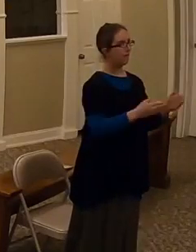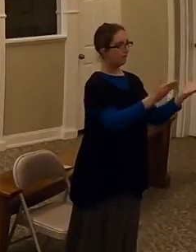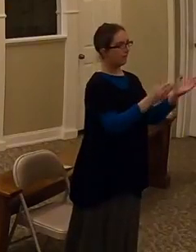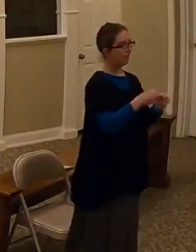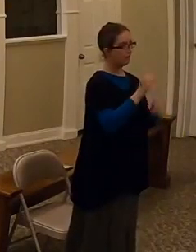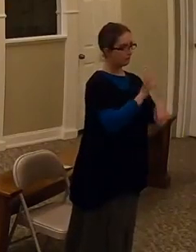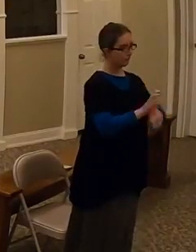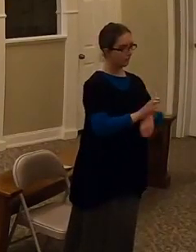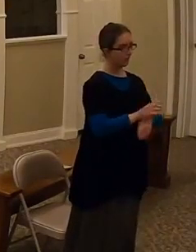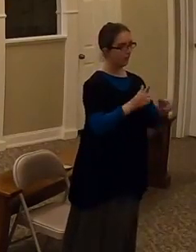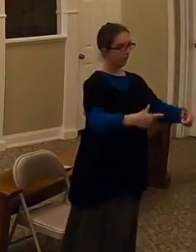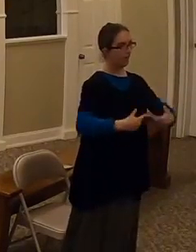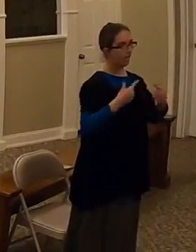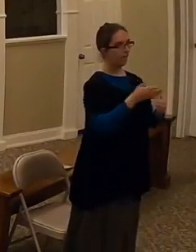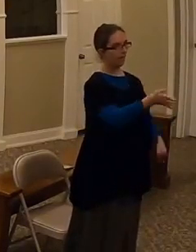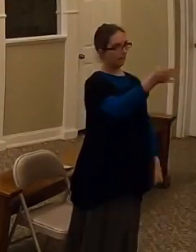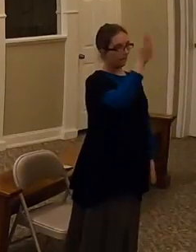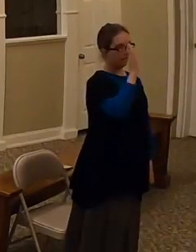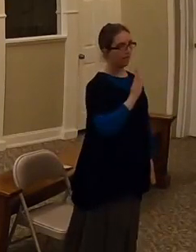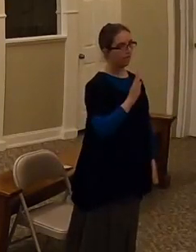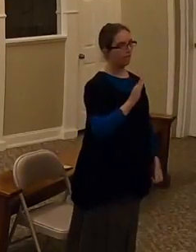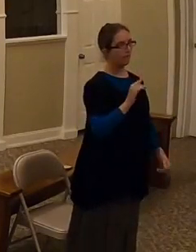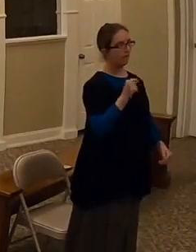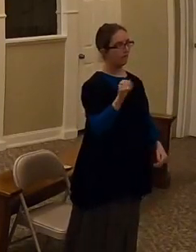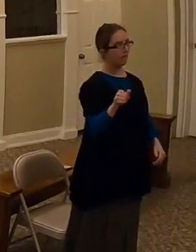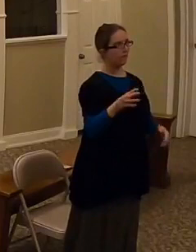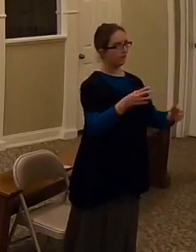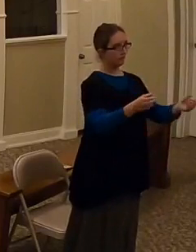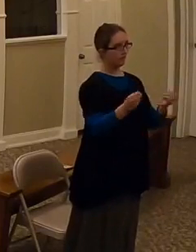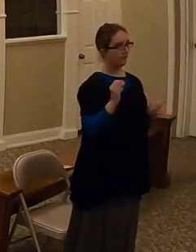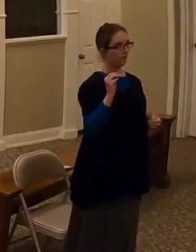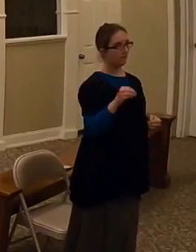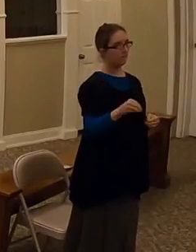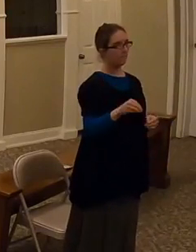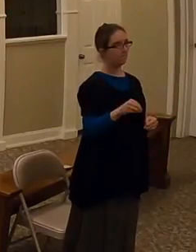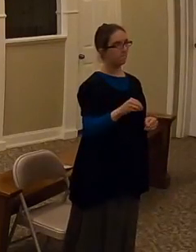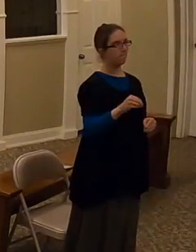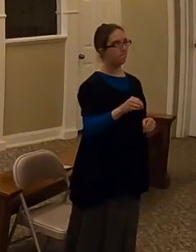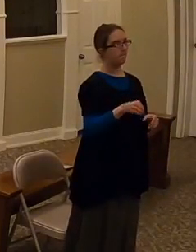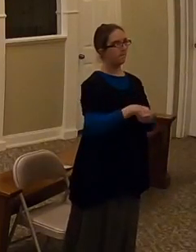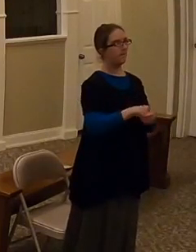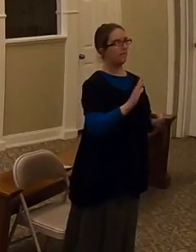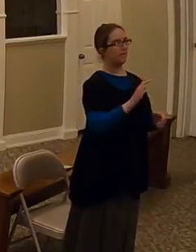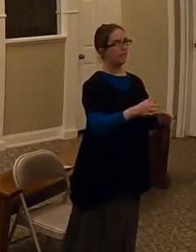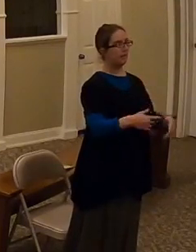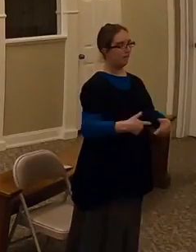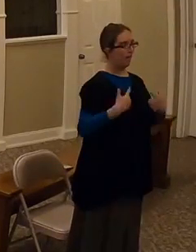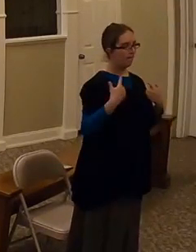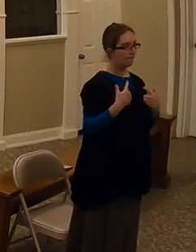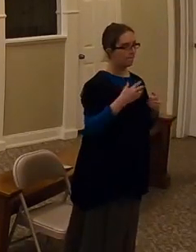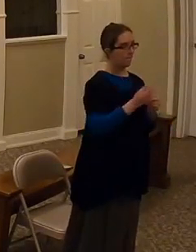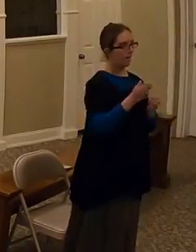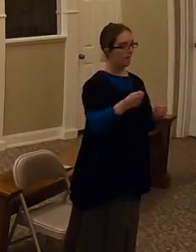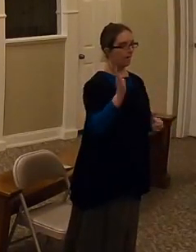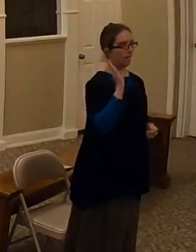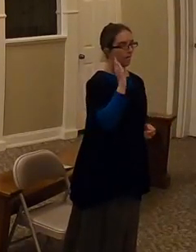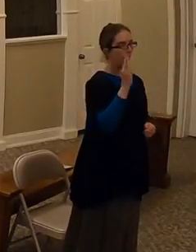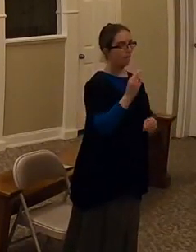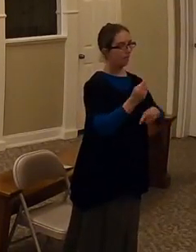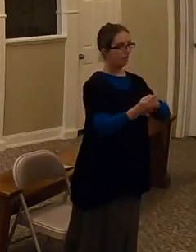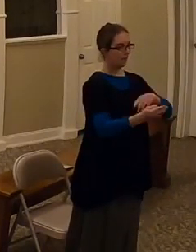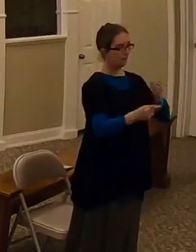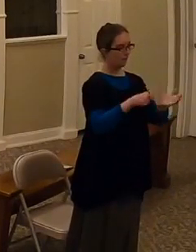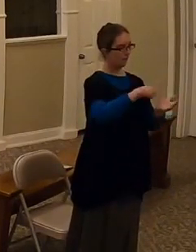church and I can get them to living for God and they can get that fixed point in their lives. Amen. And everything will